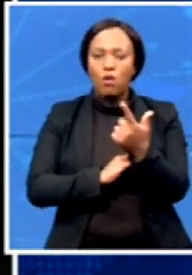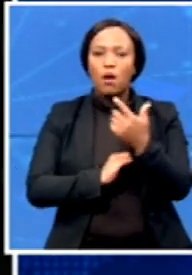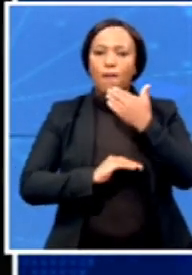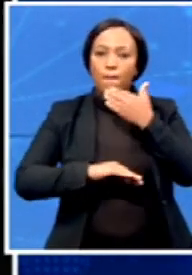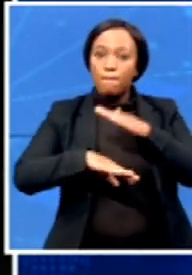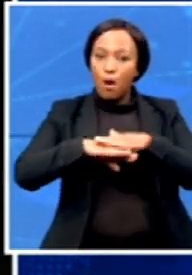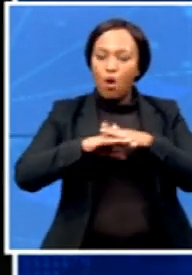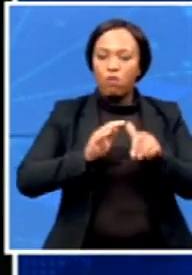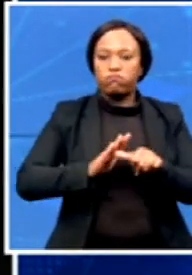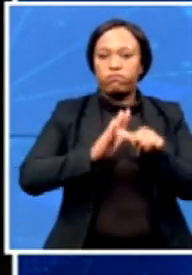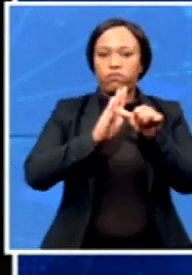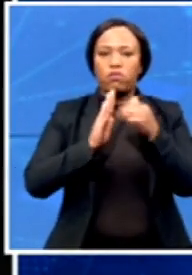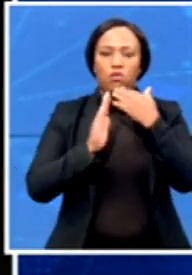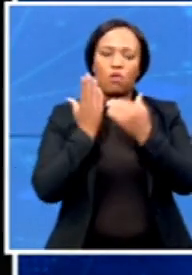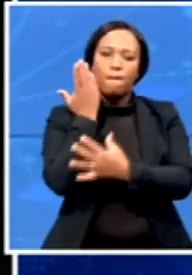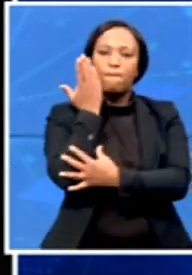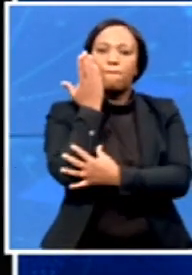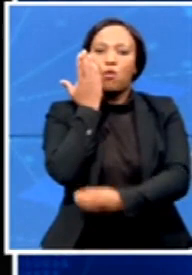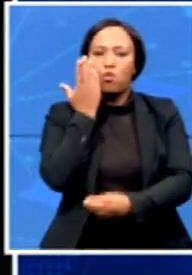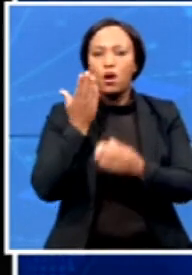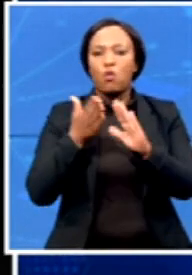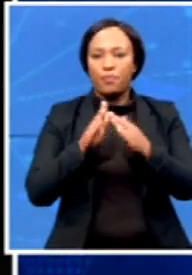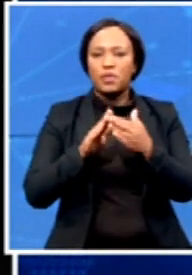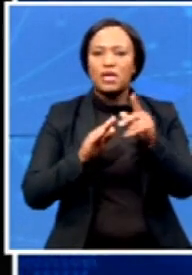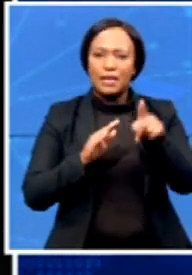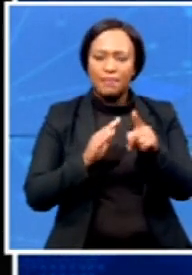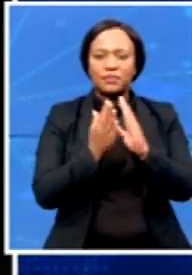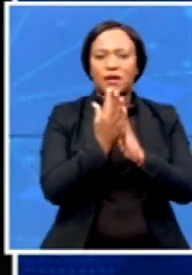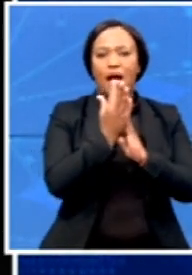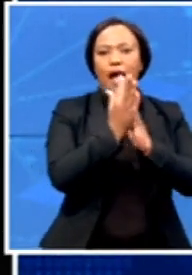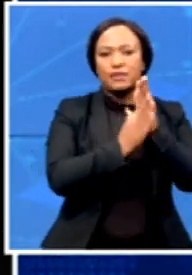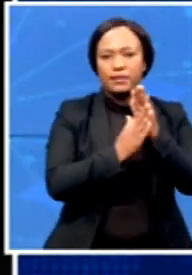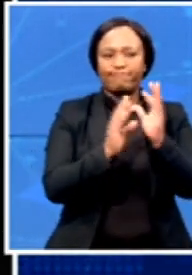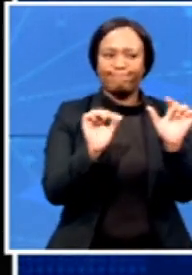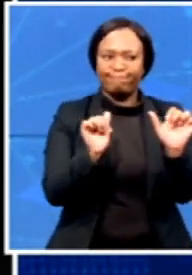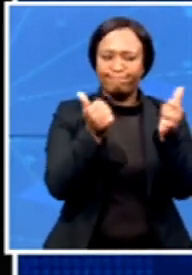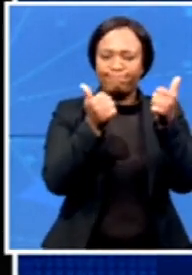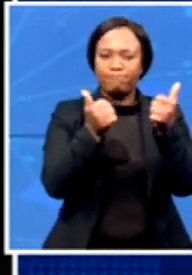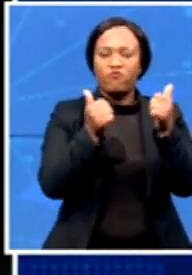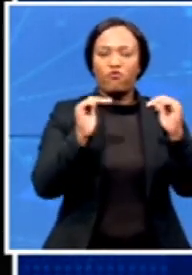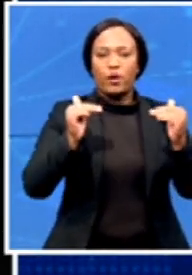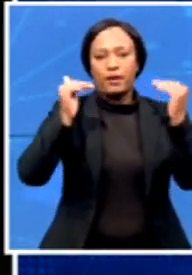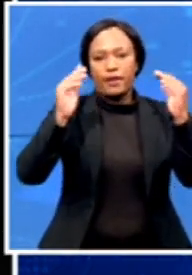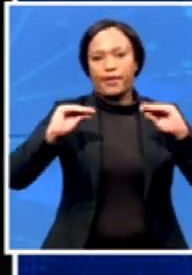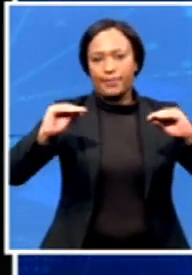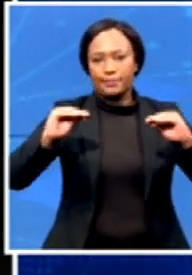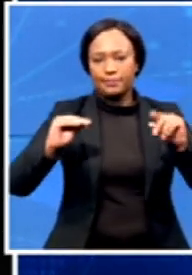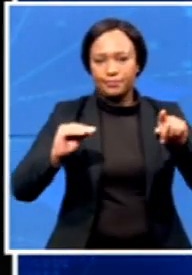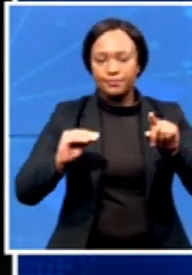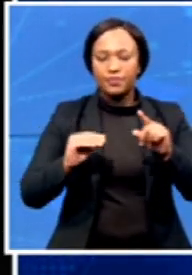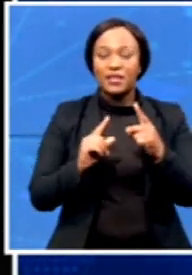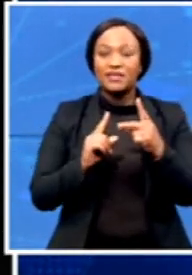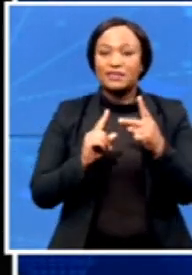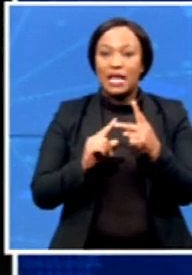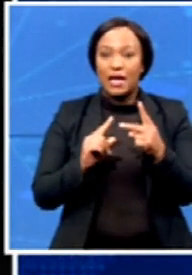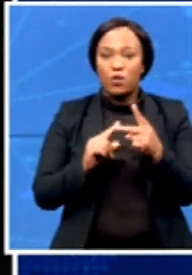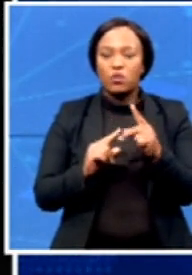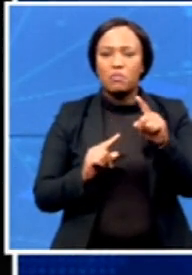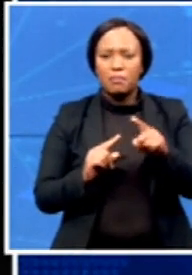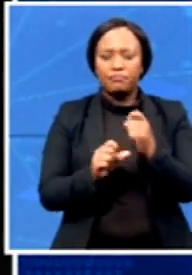excellent centers of higher education. Secondly, we have to make sure that our students are trained